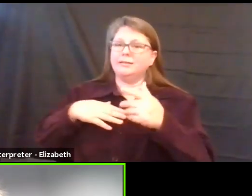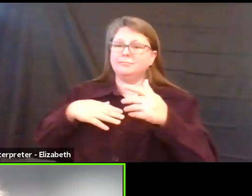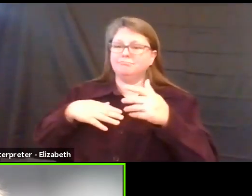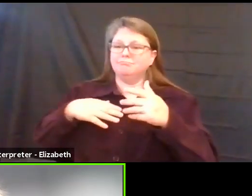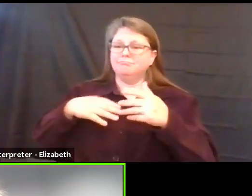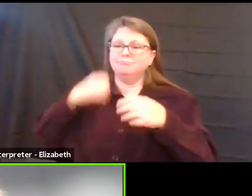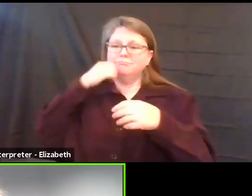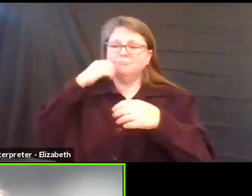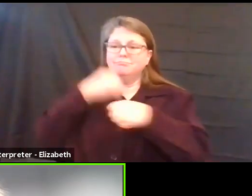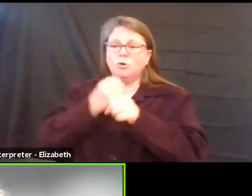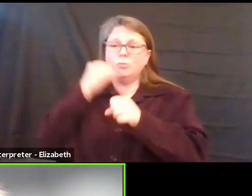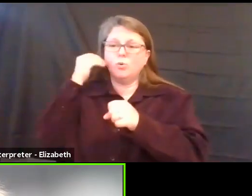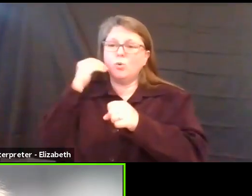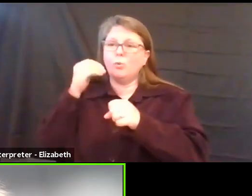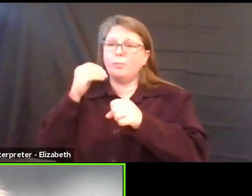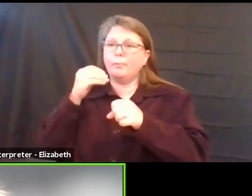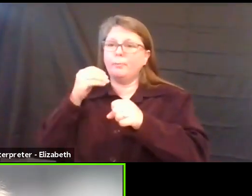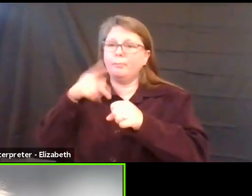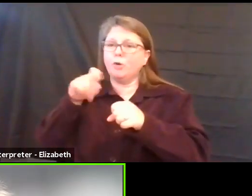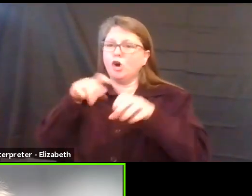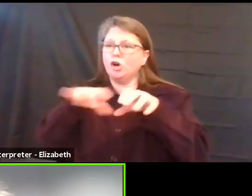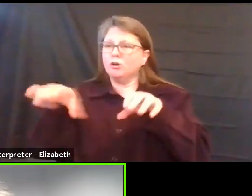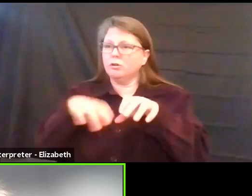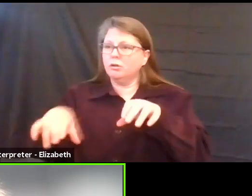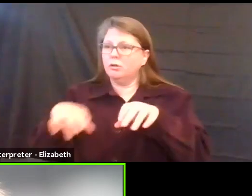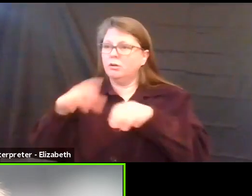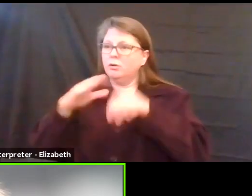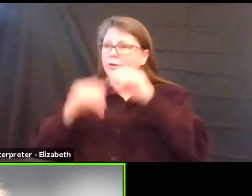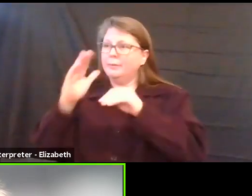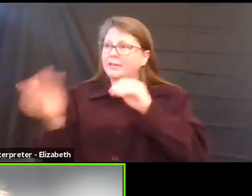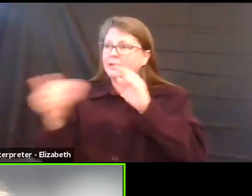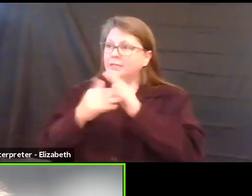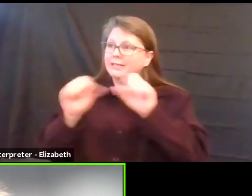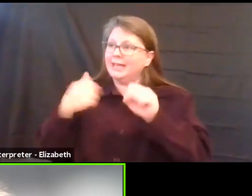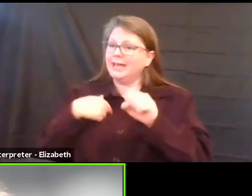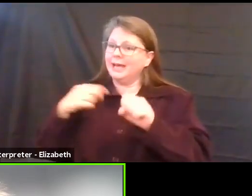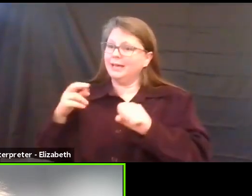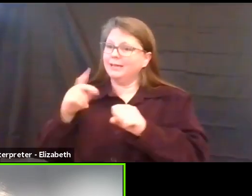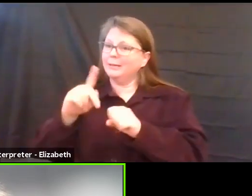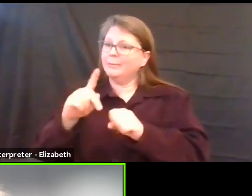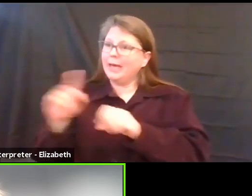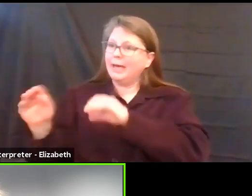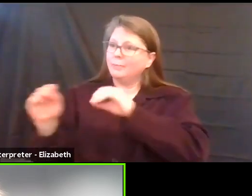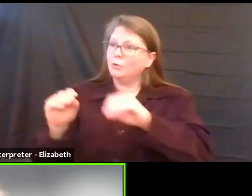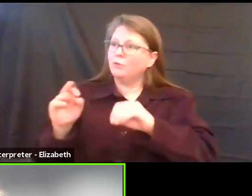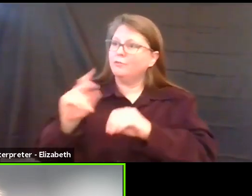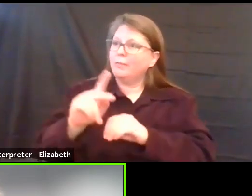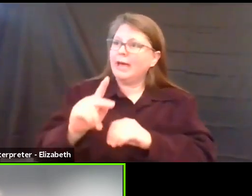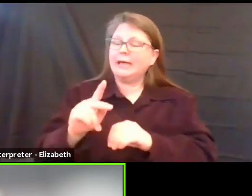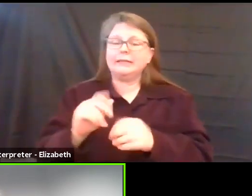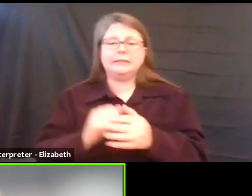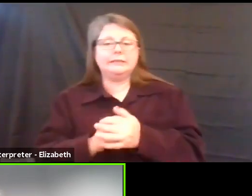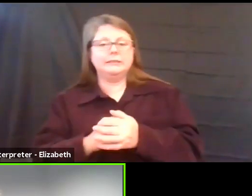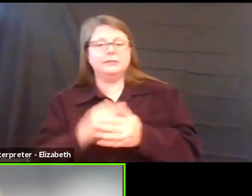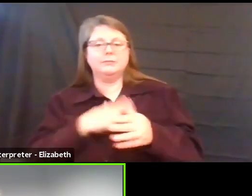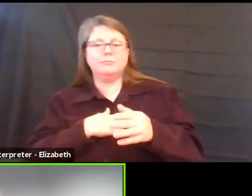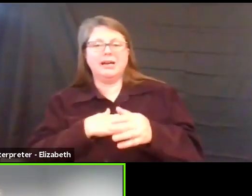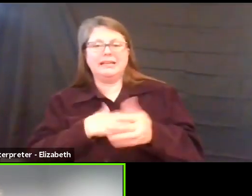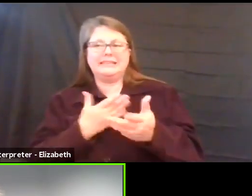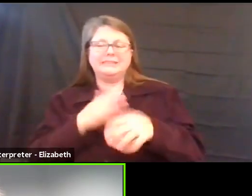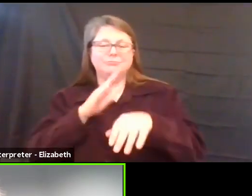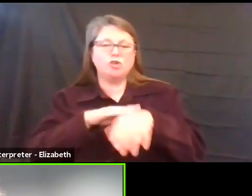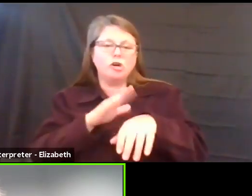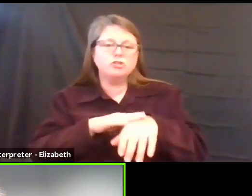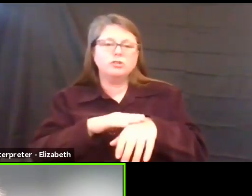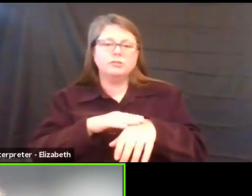I would caution you to not assume that that's going to happen quickly. That's part of what Bill Van Vliet's message was. But I